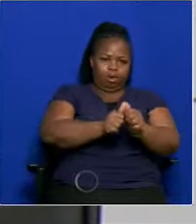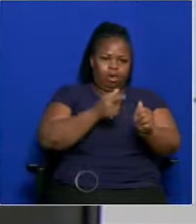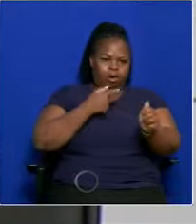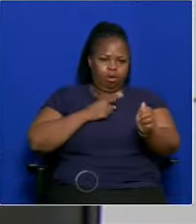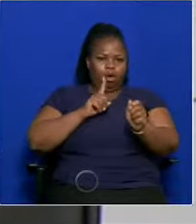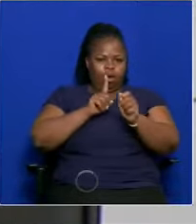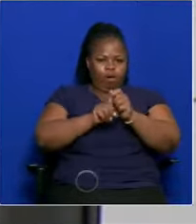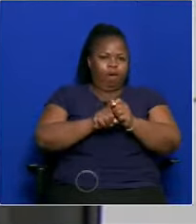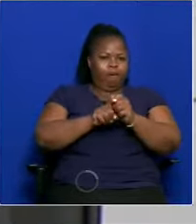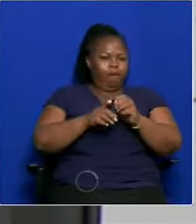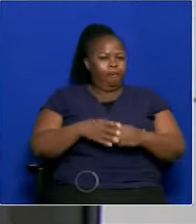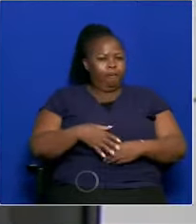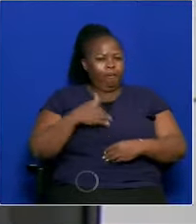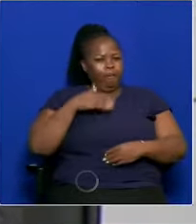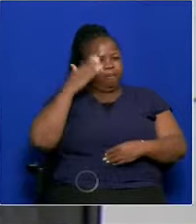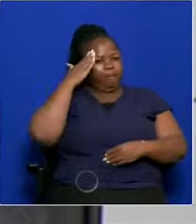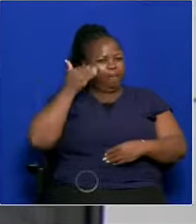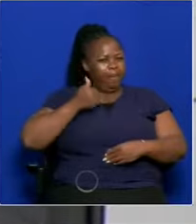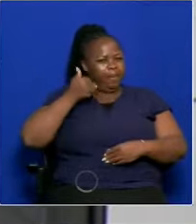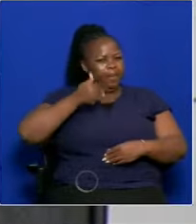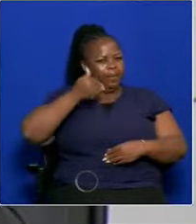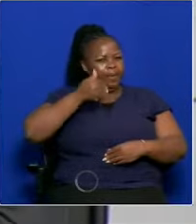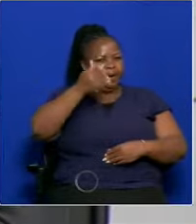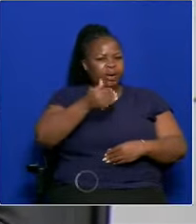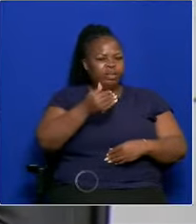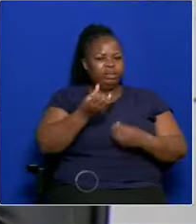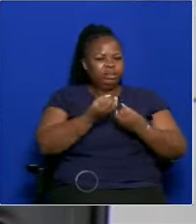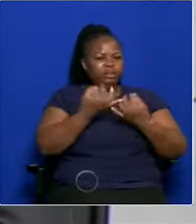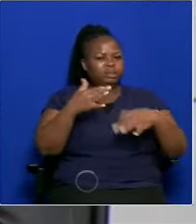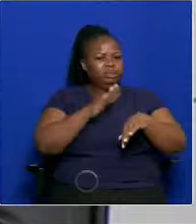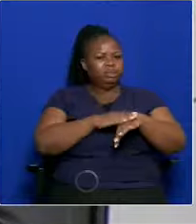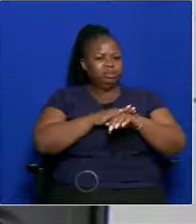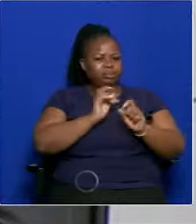frequency within which you met Mr. Matlala?